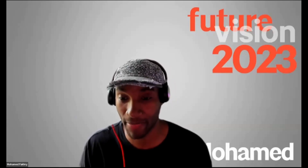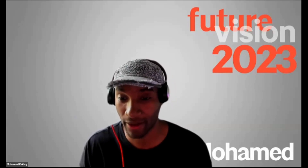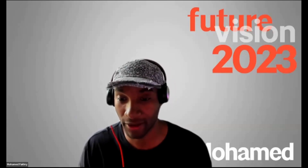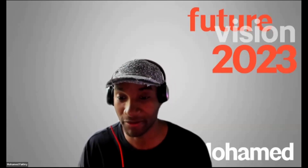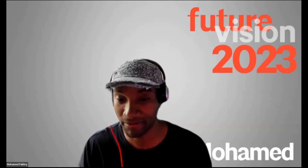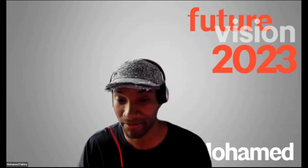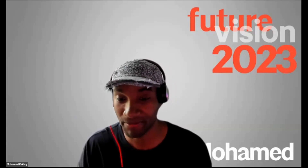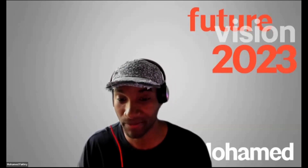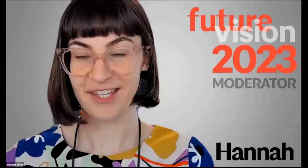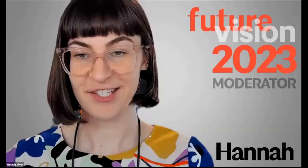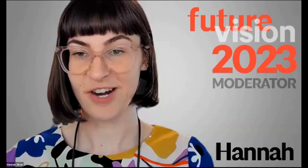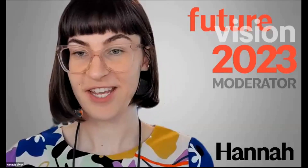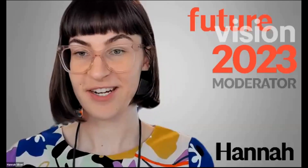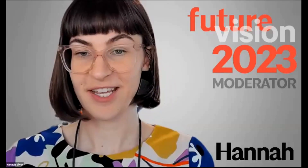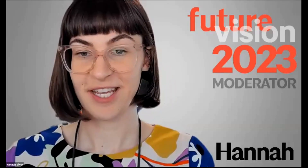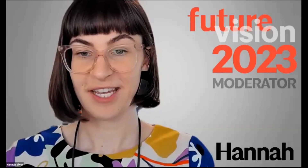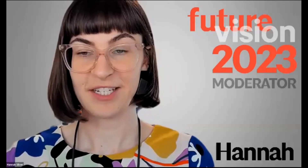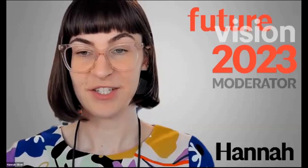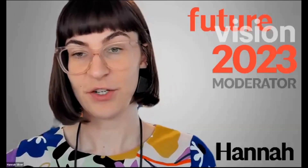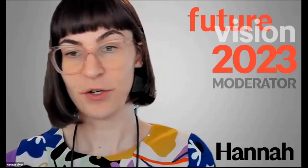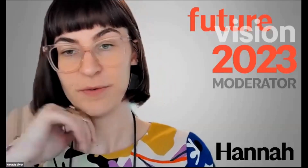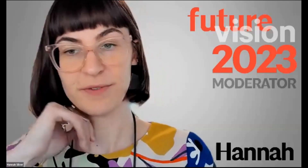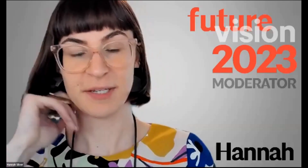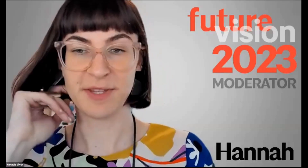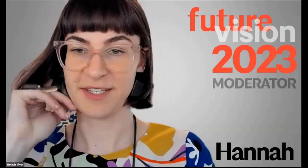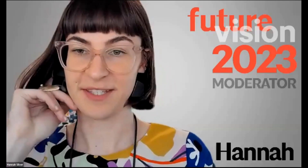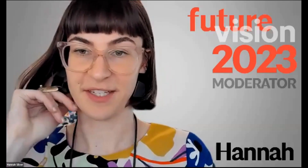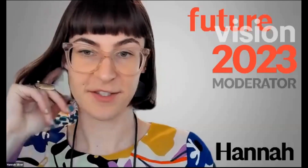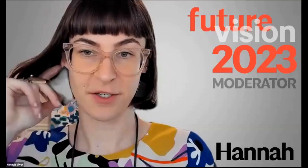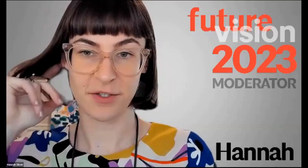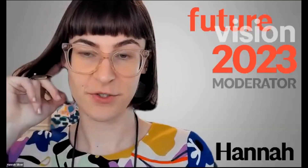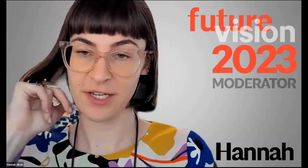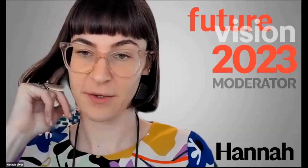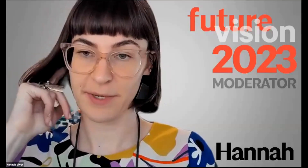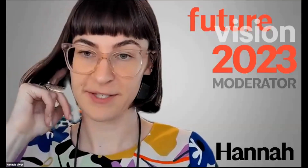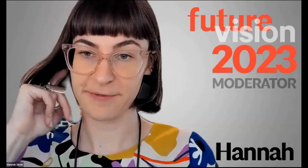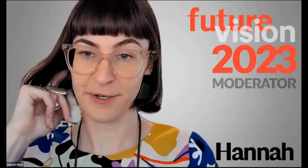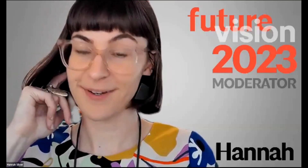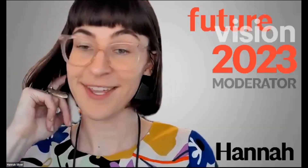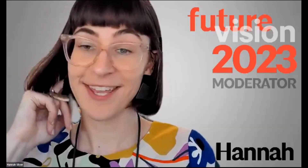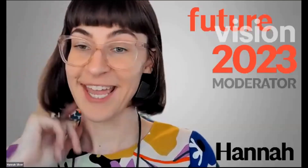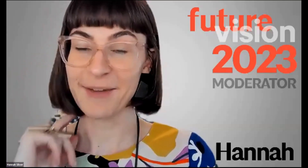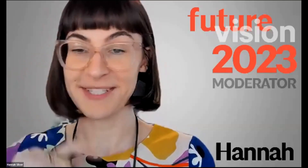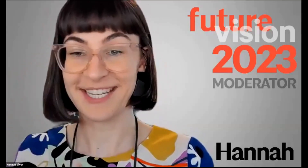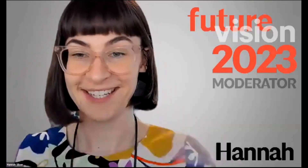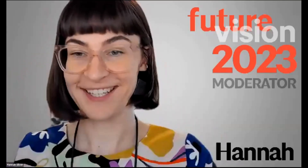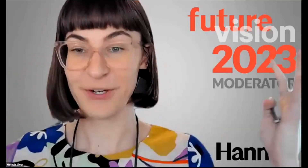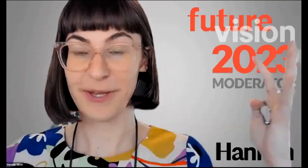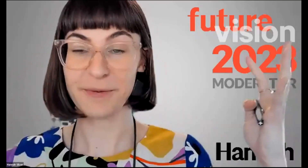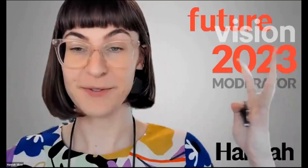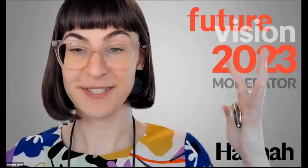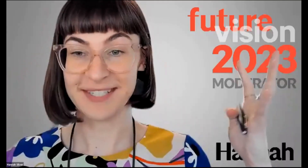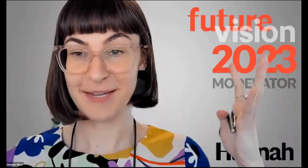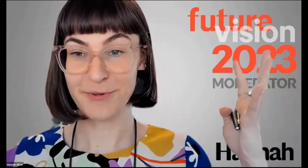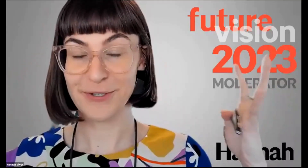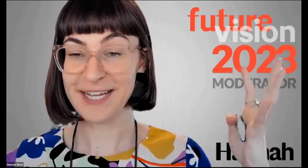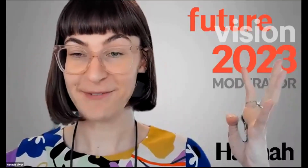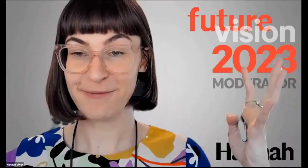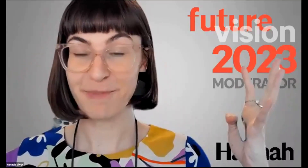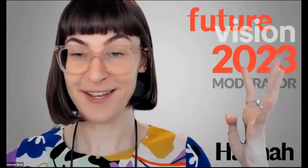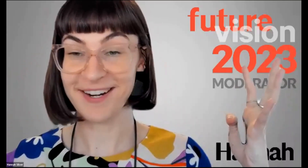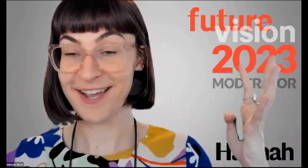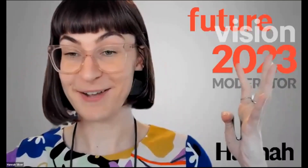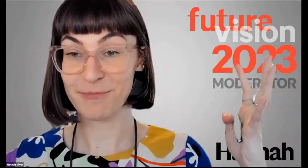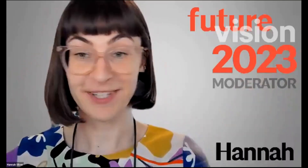nice. Yeah, that's great. And, some of these things are huge takeaways for, I would say, anyone who's disabled or